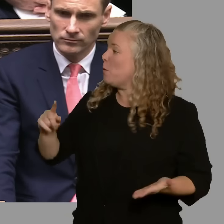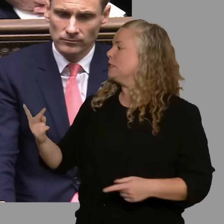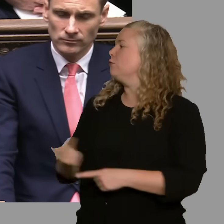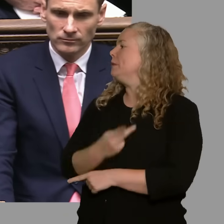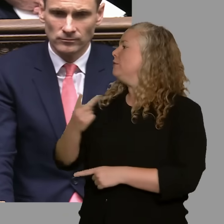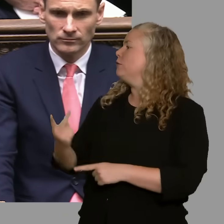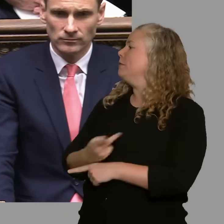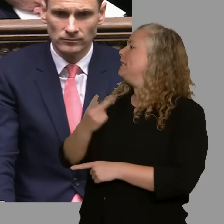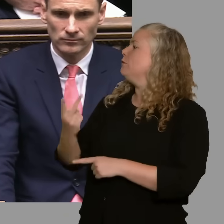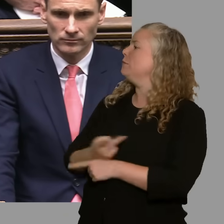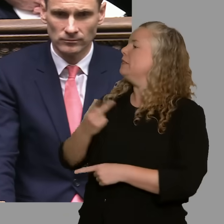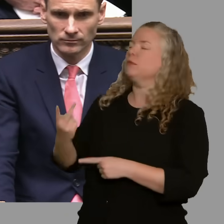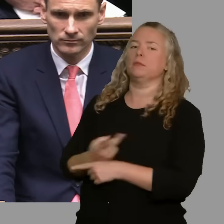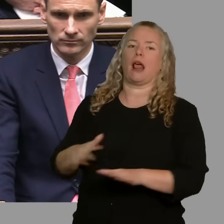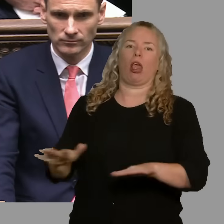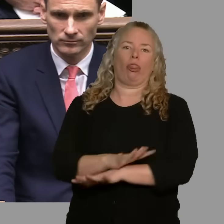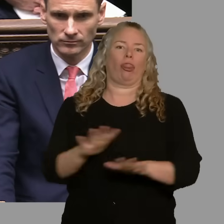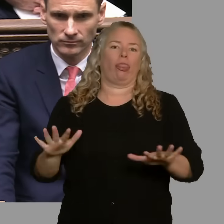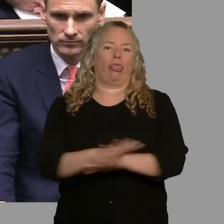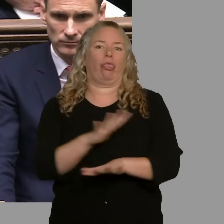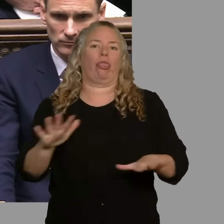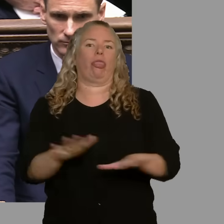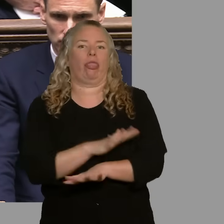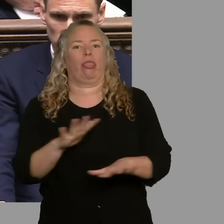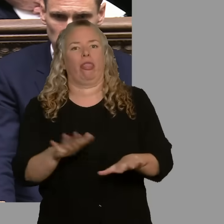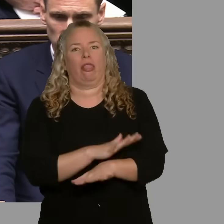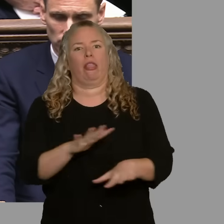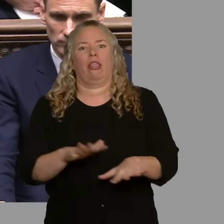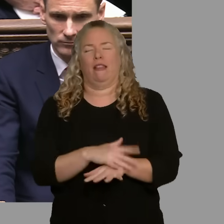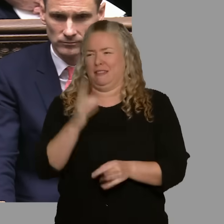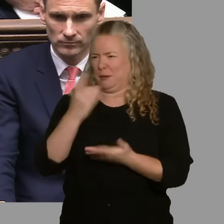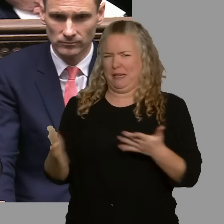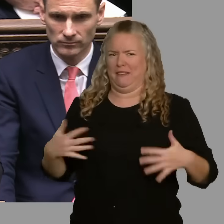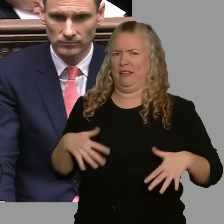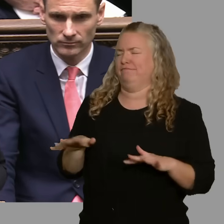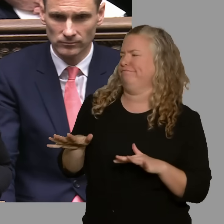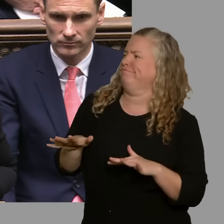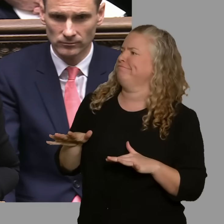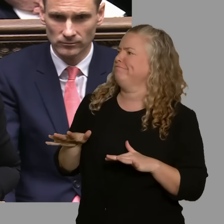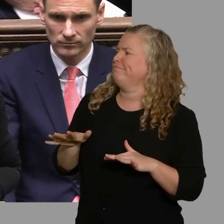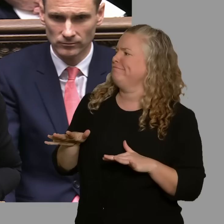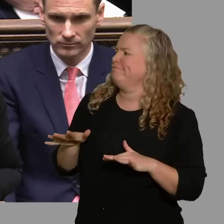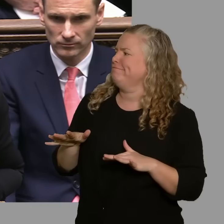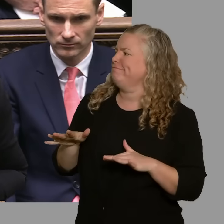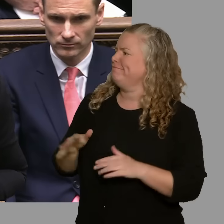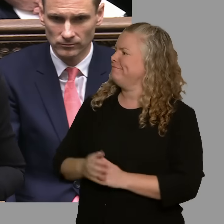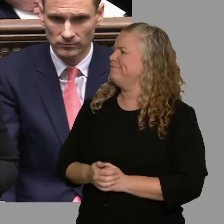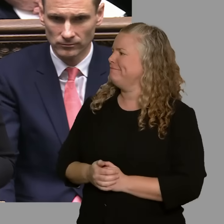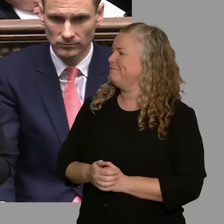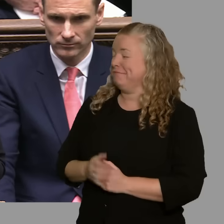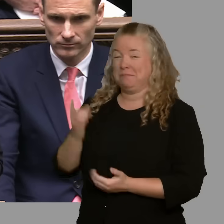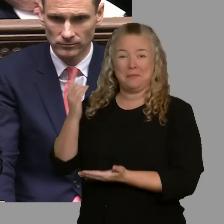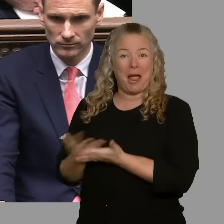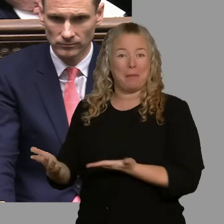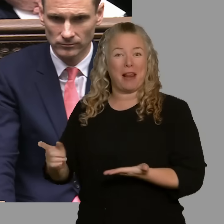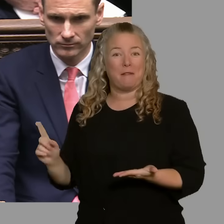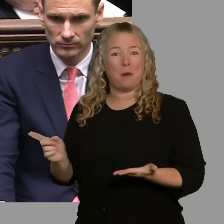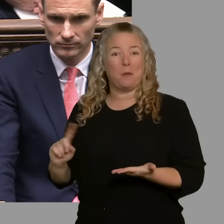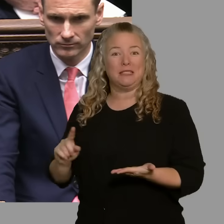trying to say the last government did not classify China as a threat. So I will refresh his memory.